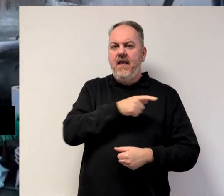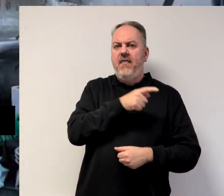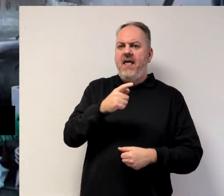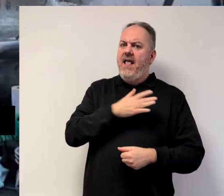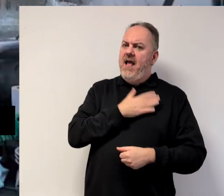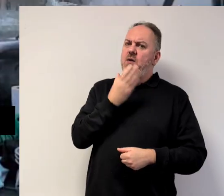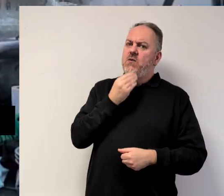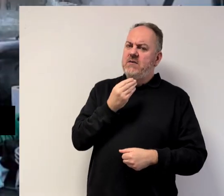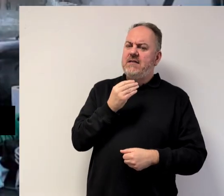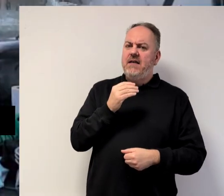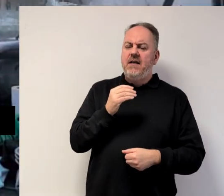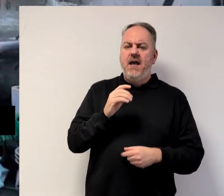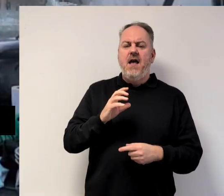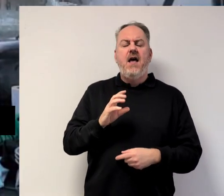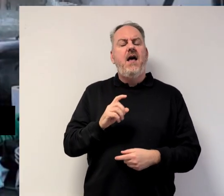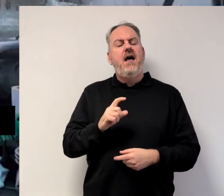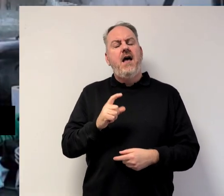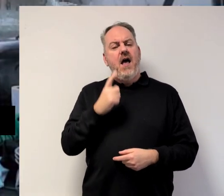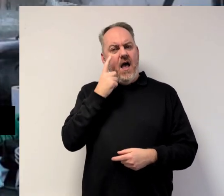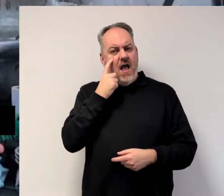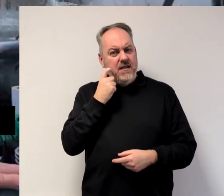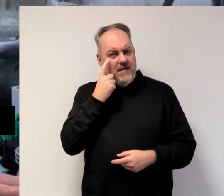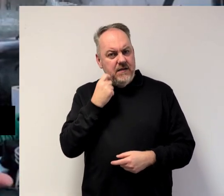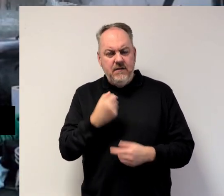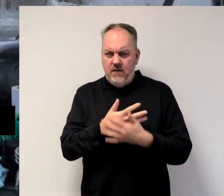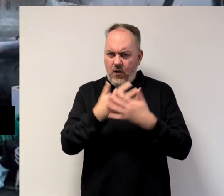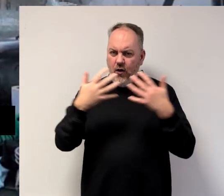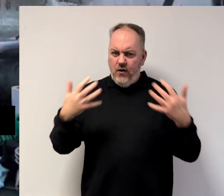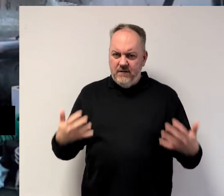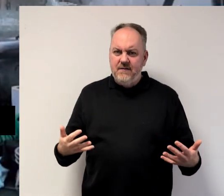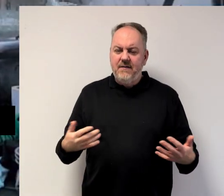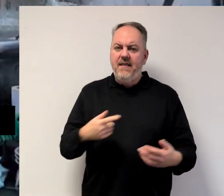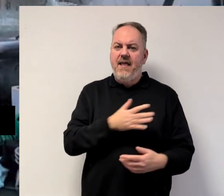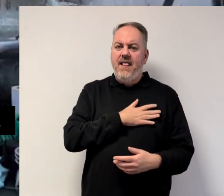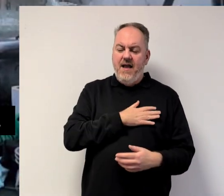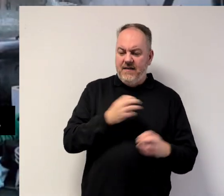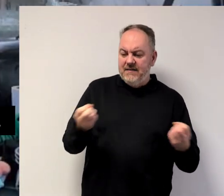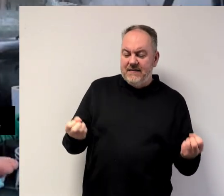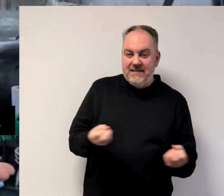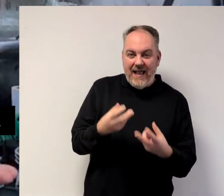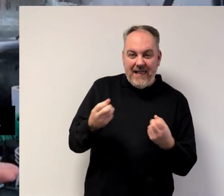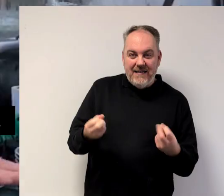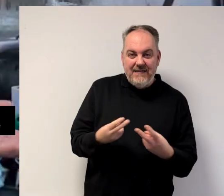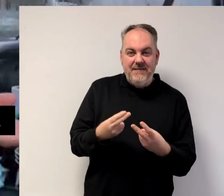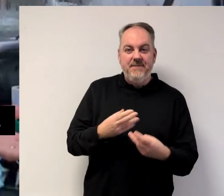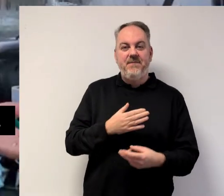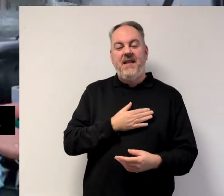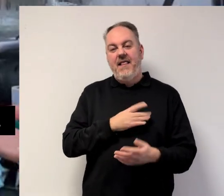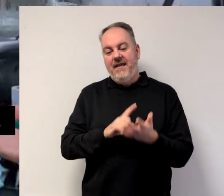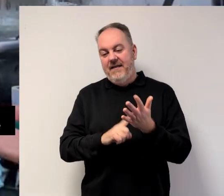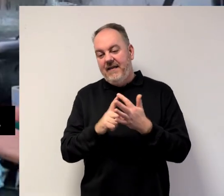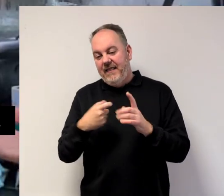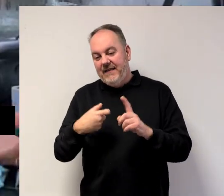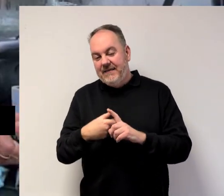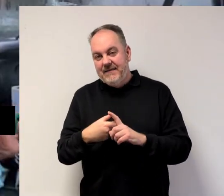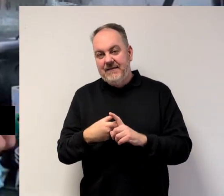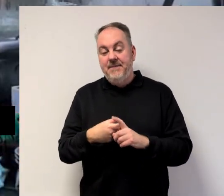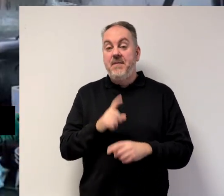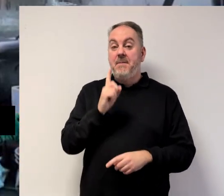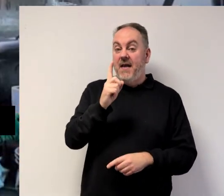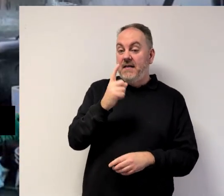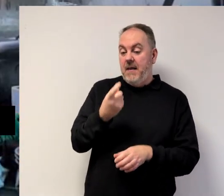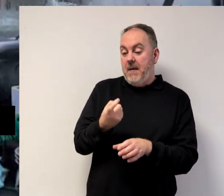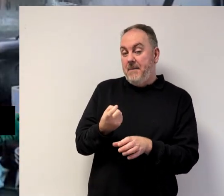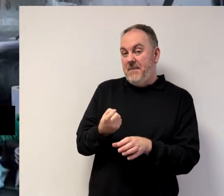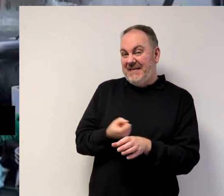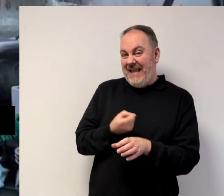things. They use leeks. Potatoes are sometimes cheaper to buy, but